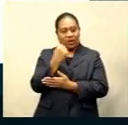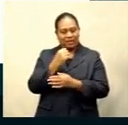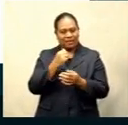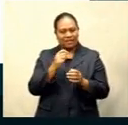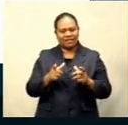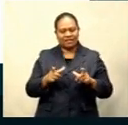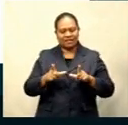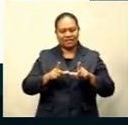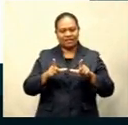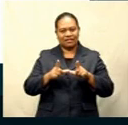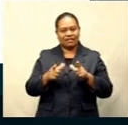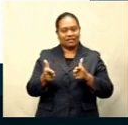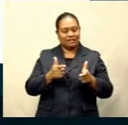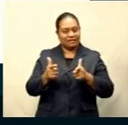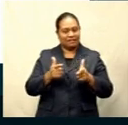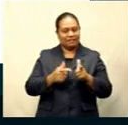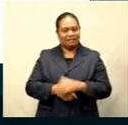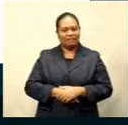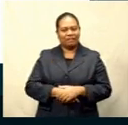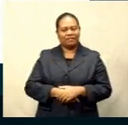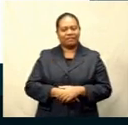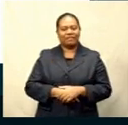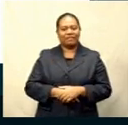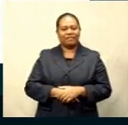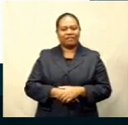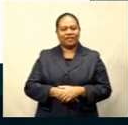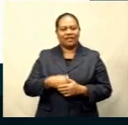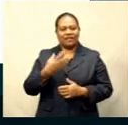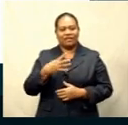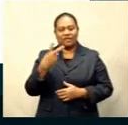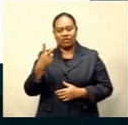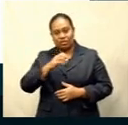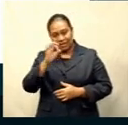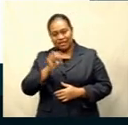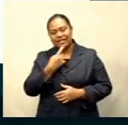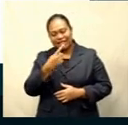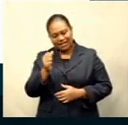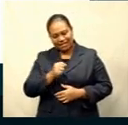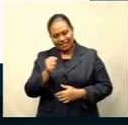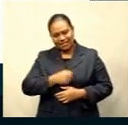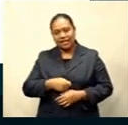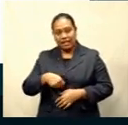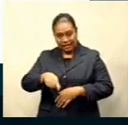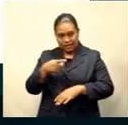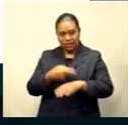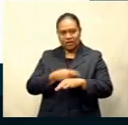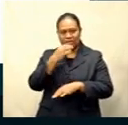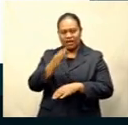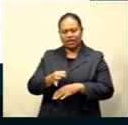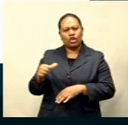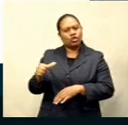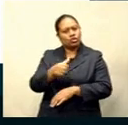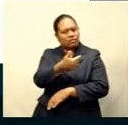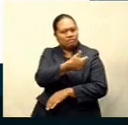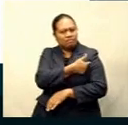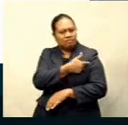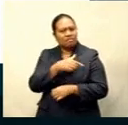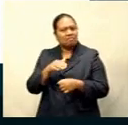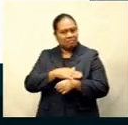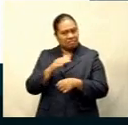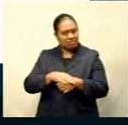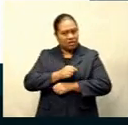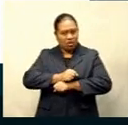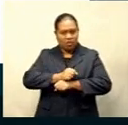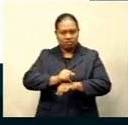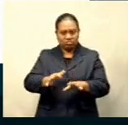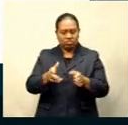the Tokyo Olympics? 52% answered yes. This week we are asking, Should vaccines be made compulsory